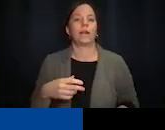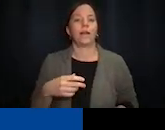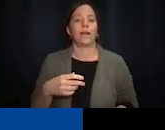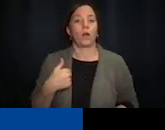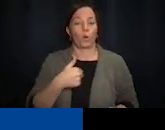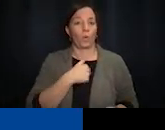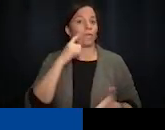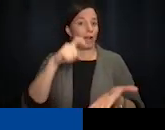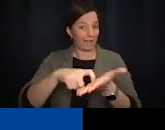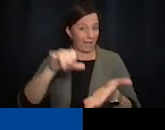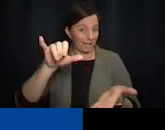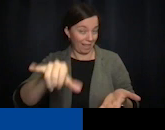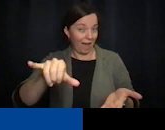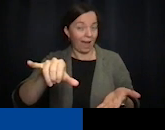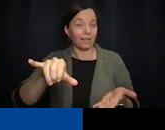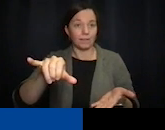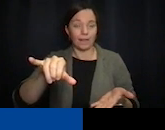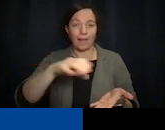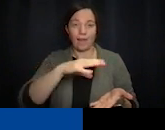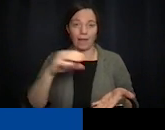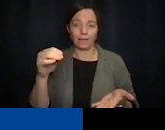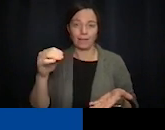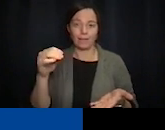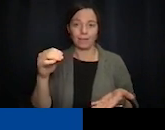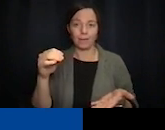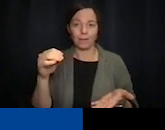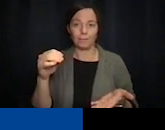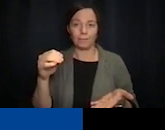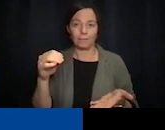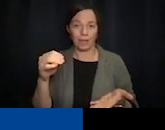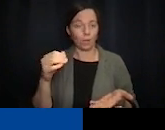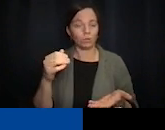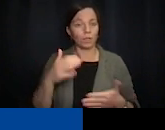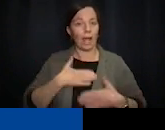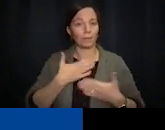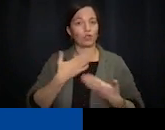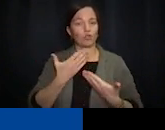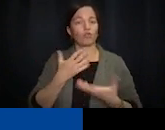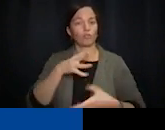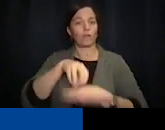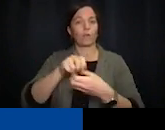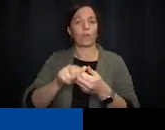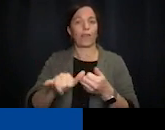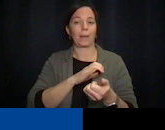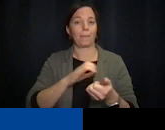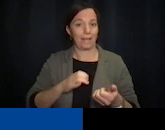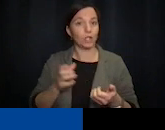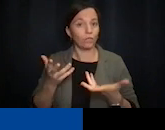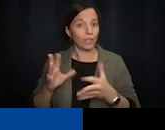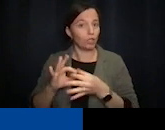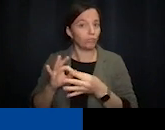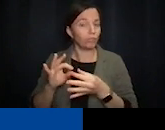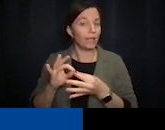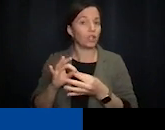we've recognized that fact, and I'm fortunate to serve on that committee. And so it's been, you know, at least mentioned as one of the things we